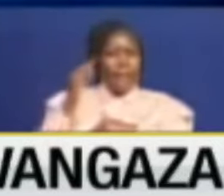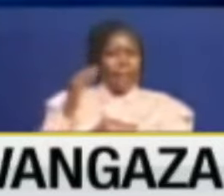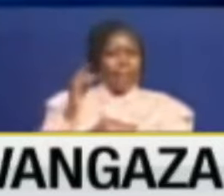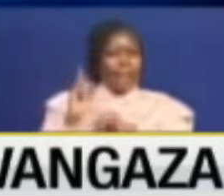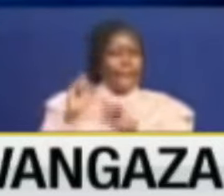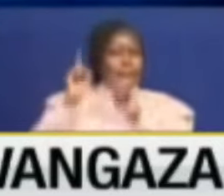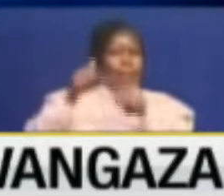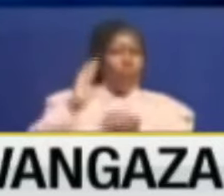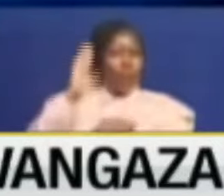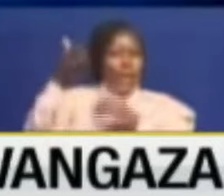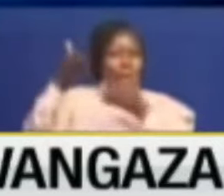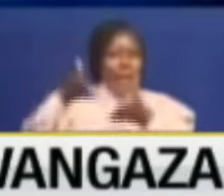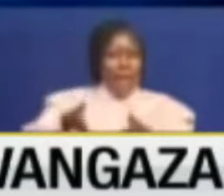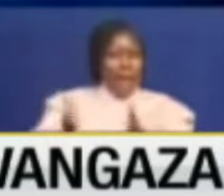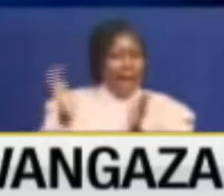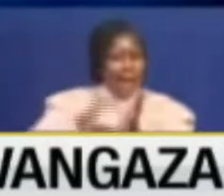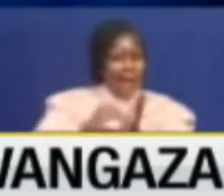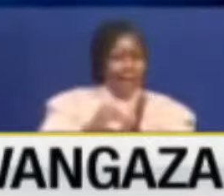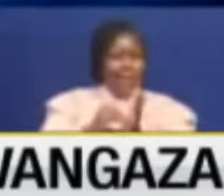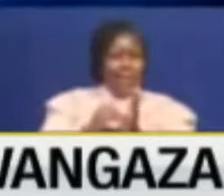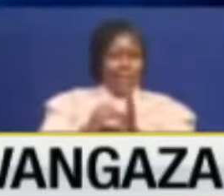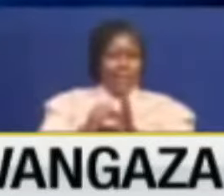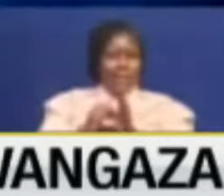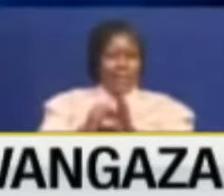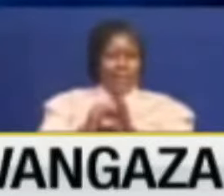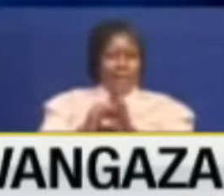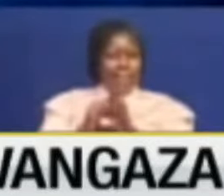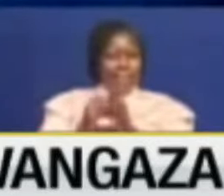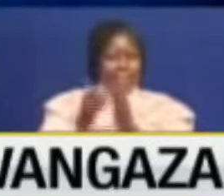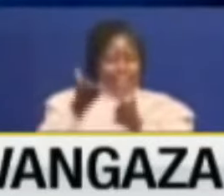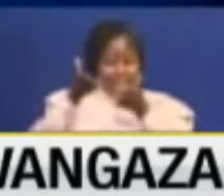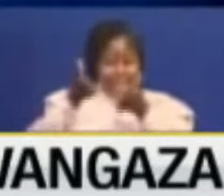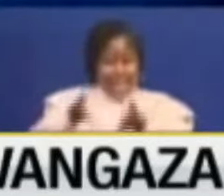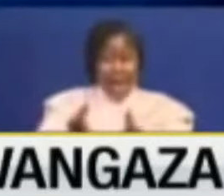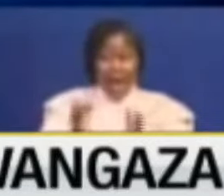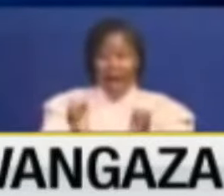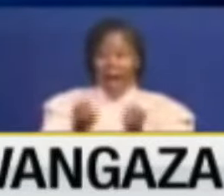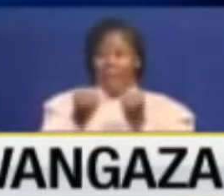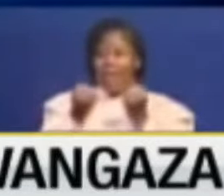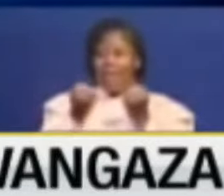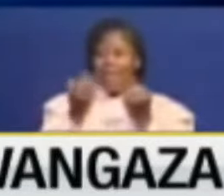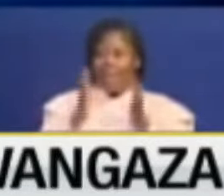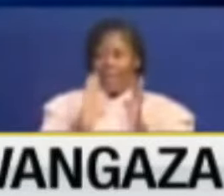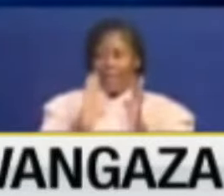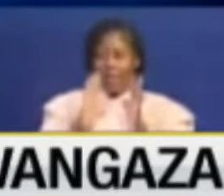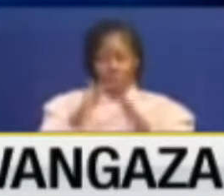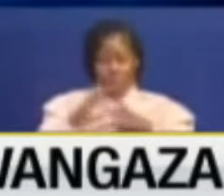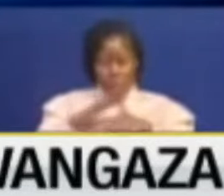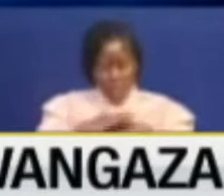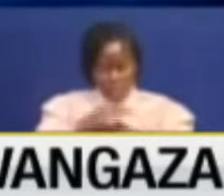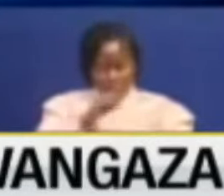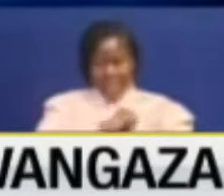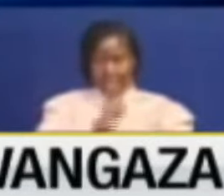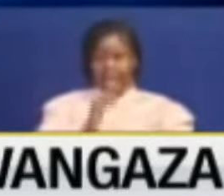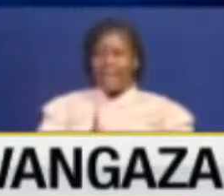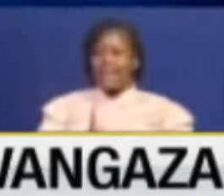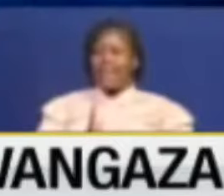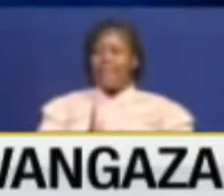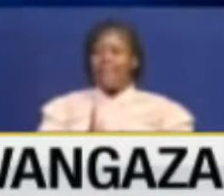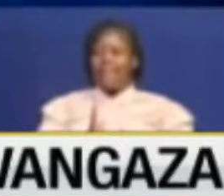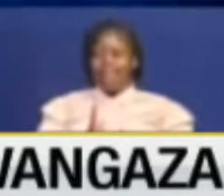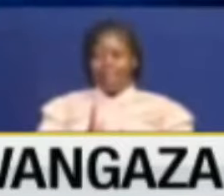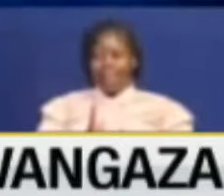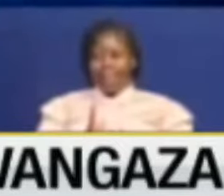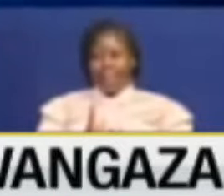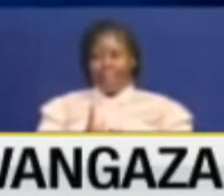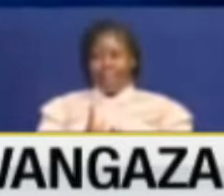here and the prediction comes to pass? Honorable senators, I came across